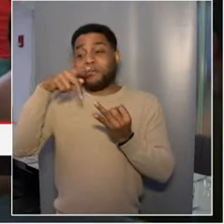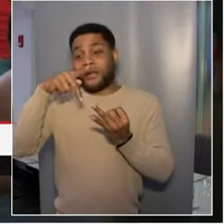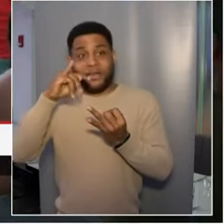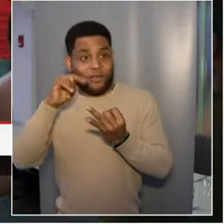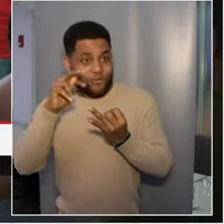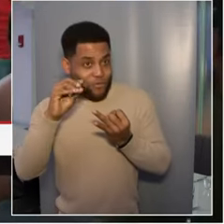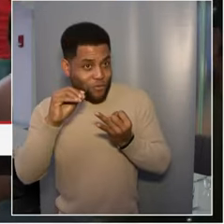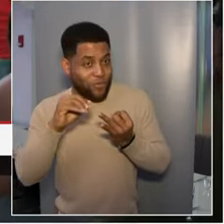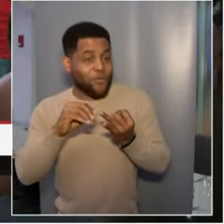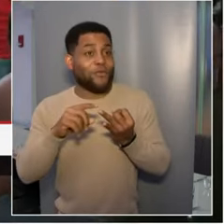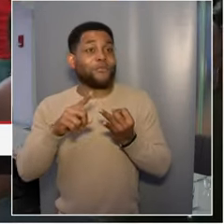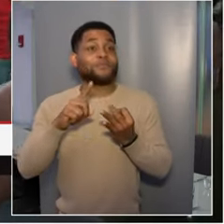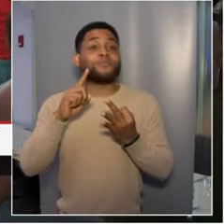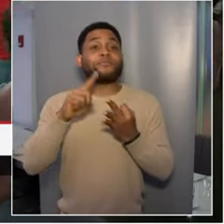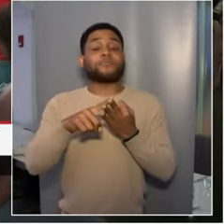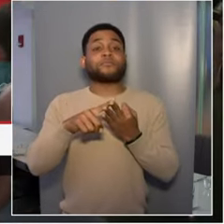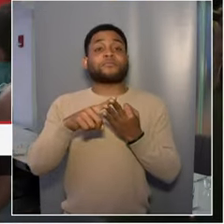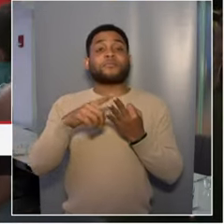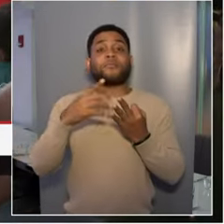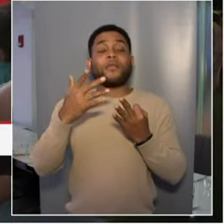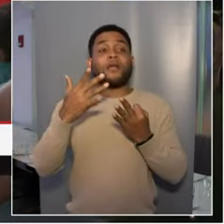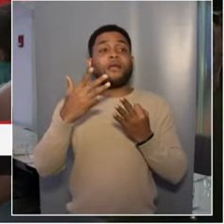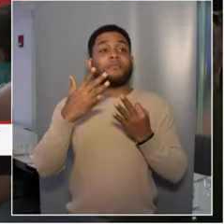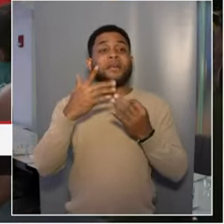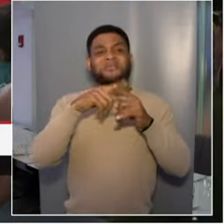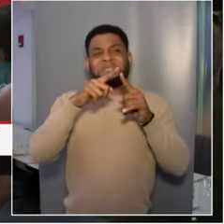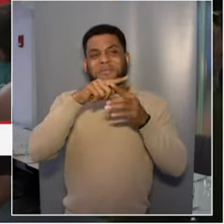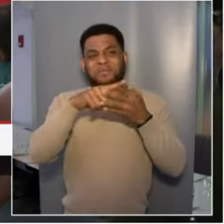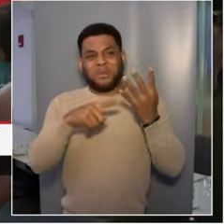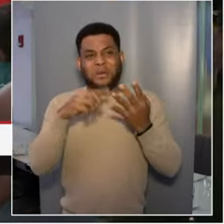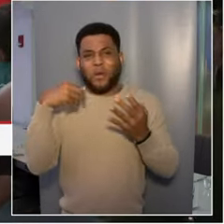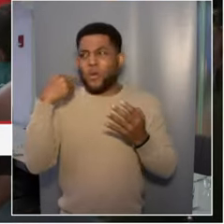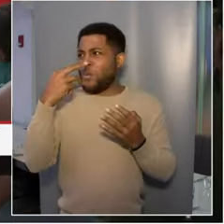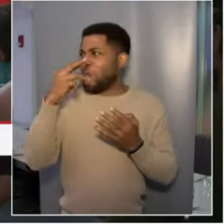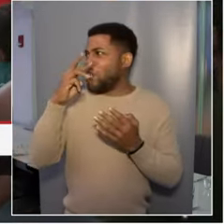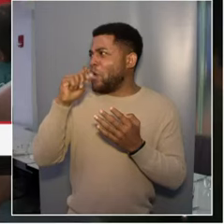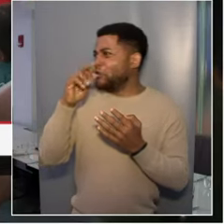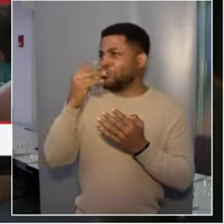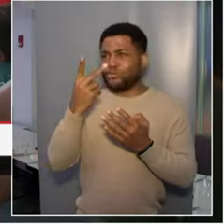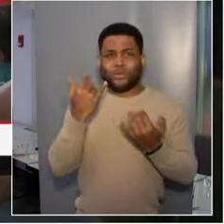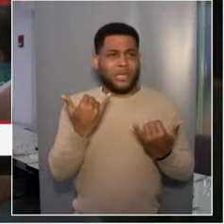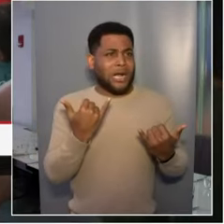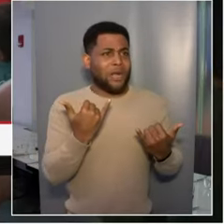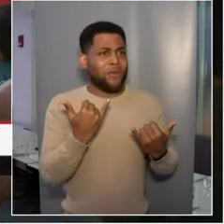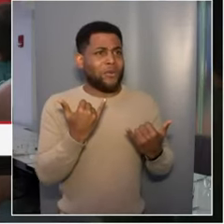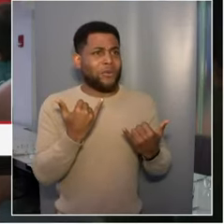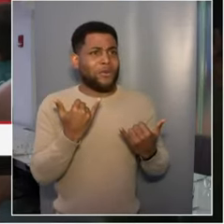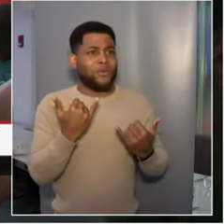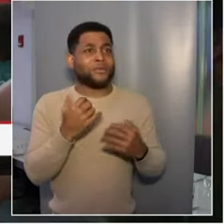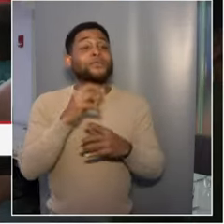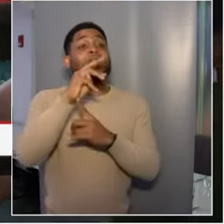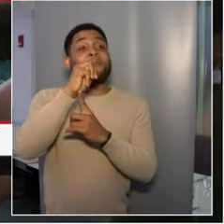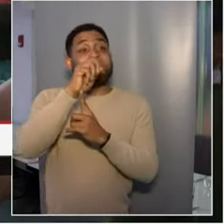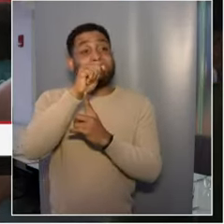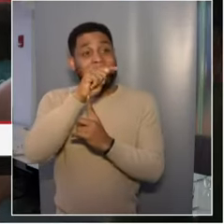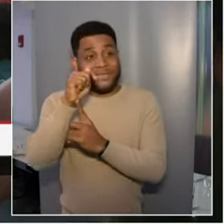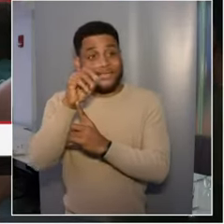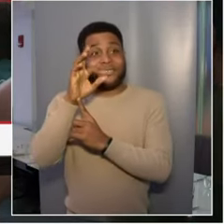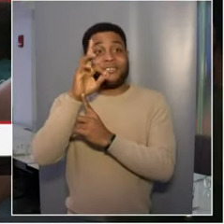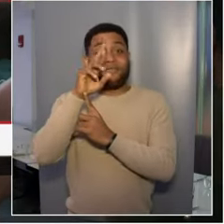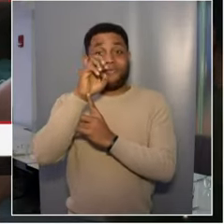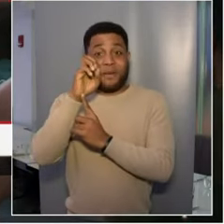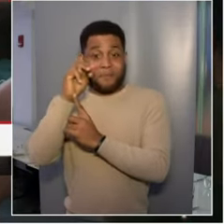Matt Fruman, Ward 3, Zachary Parker, Ward 5. Charles Allen was here earlier, and Anita Bonds was here earlier, and the other members